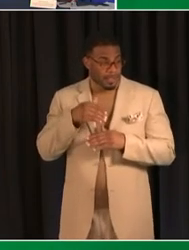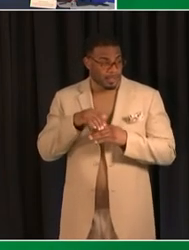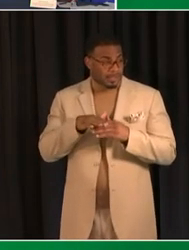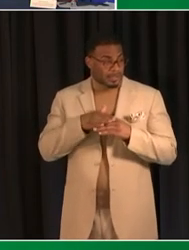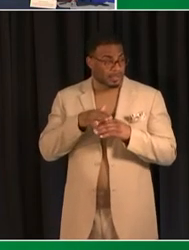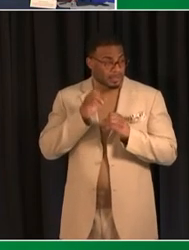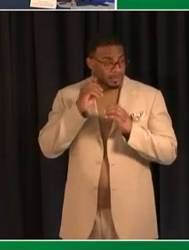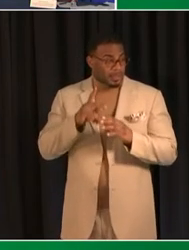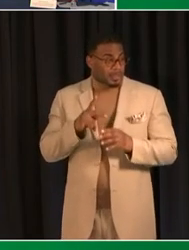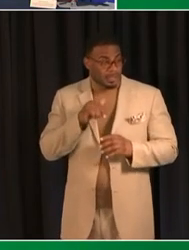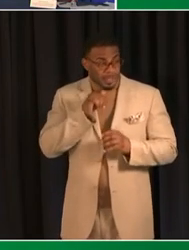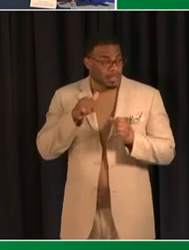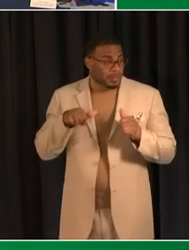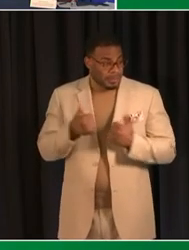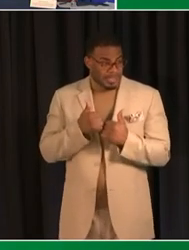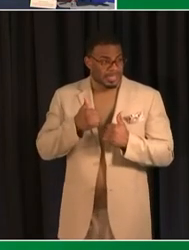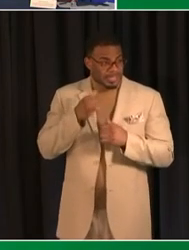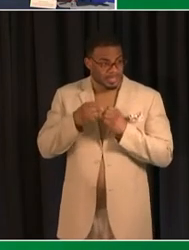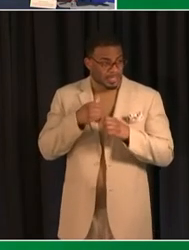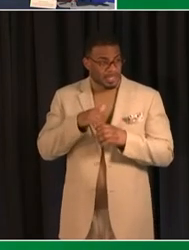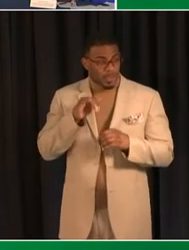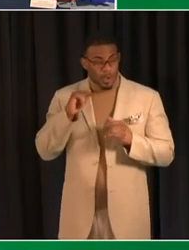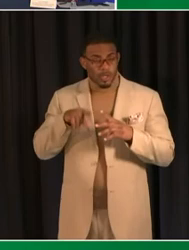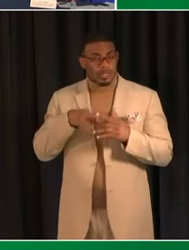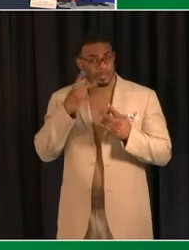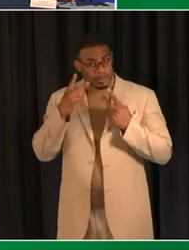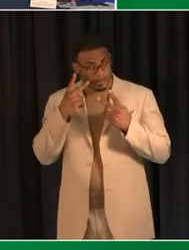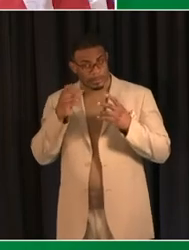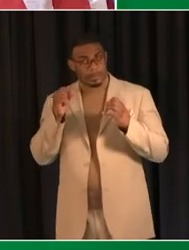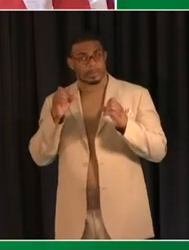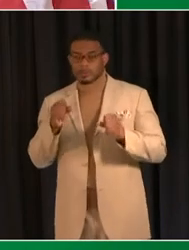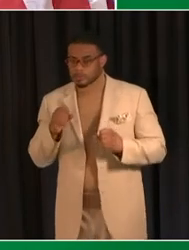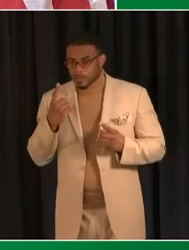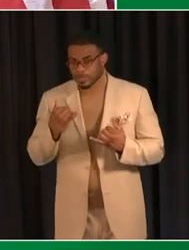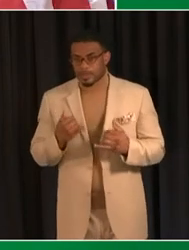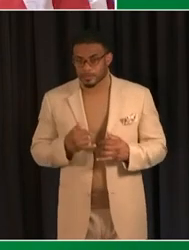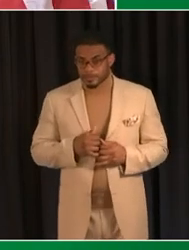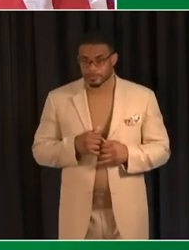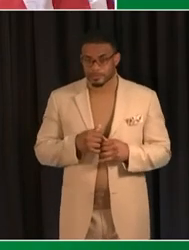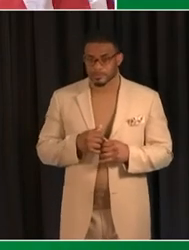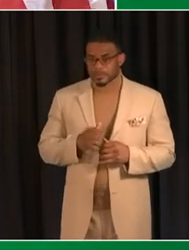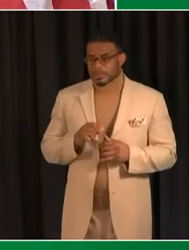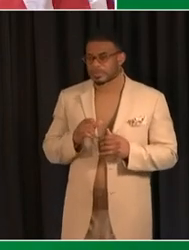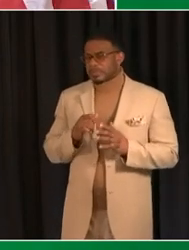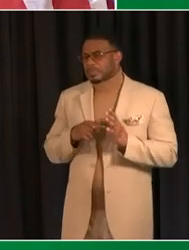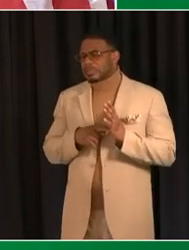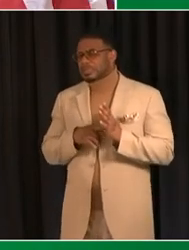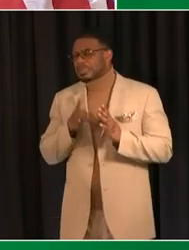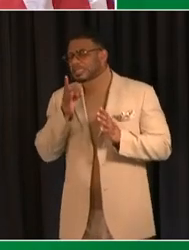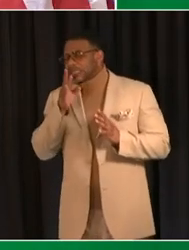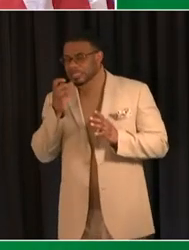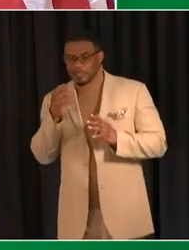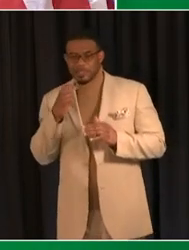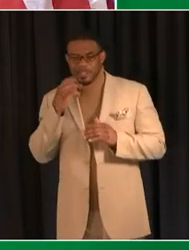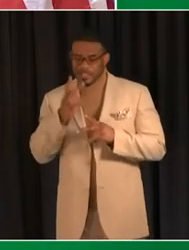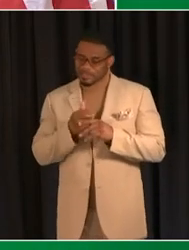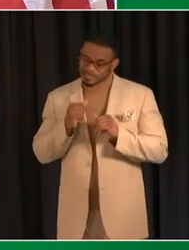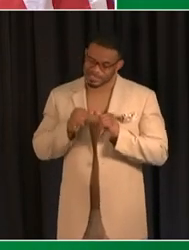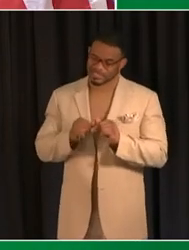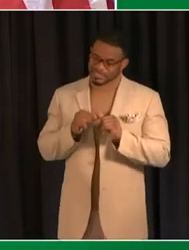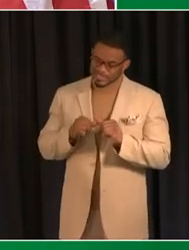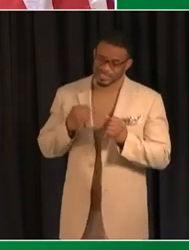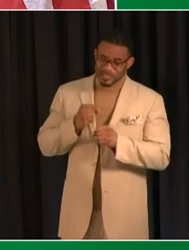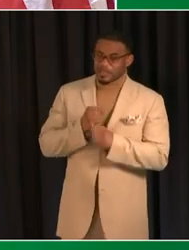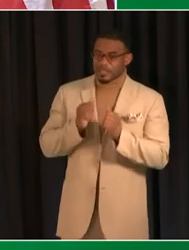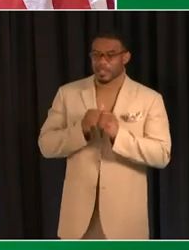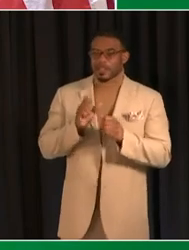in our shared experiences. This has been a very challenging year, and we are starting to see that bright side start to shine, and we just have to keep at it